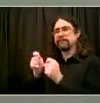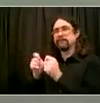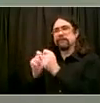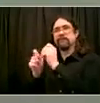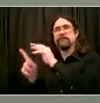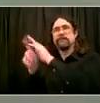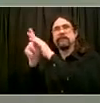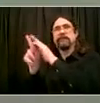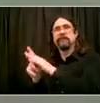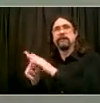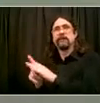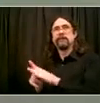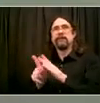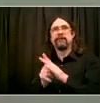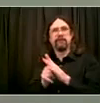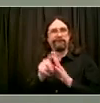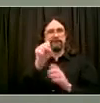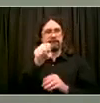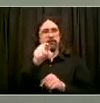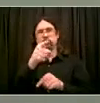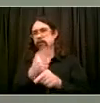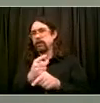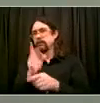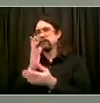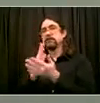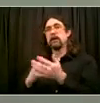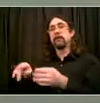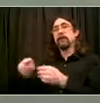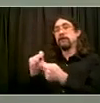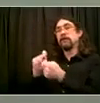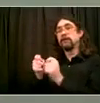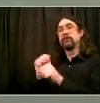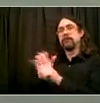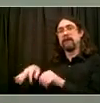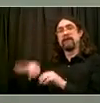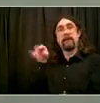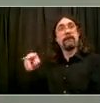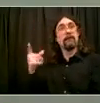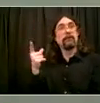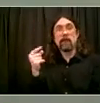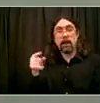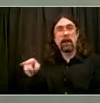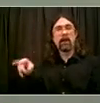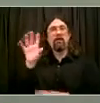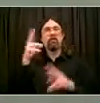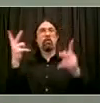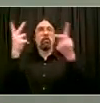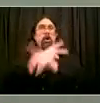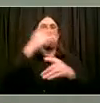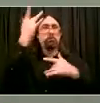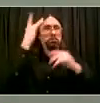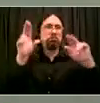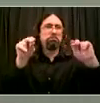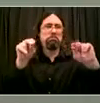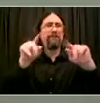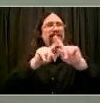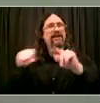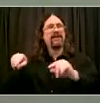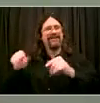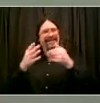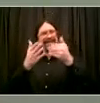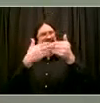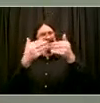little more likely to reinfect people who were previously infected. So that is a concern. And that's what's being reported out of the UK